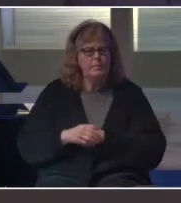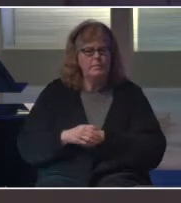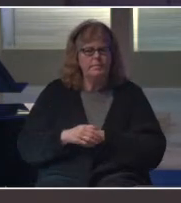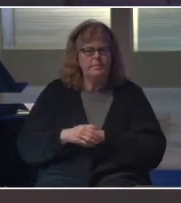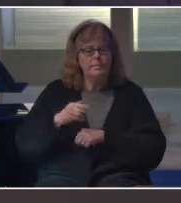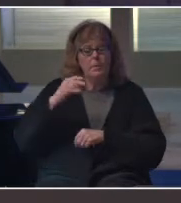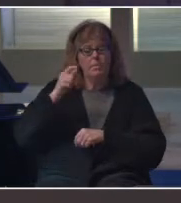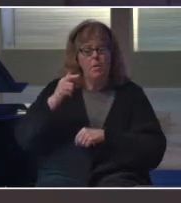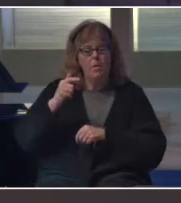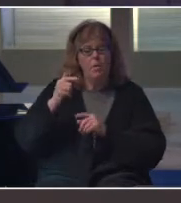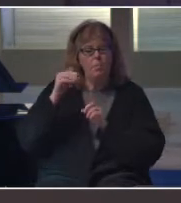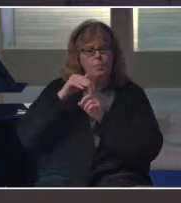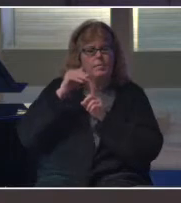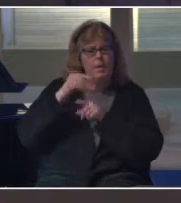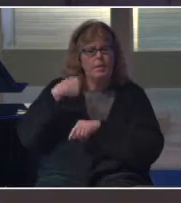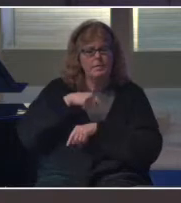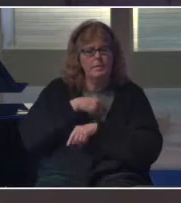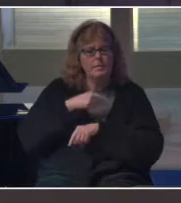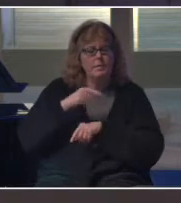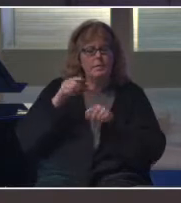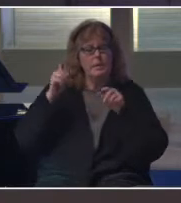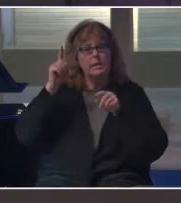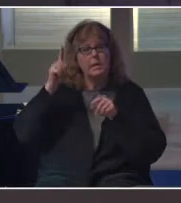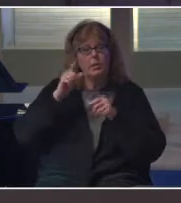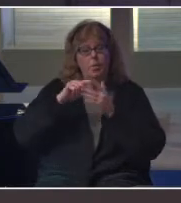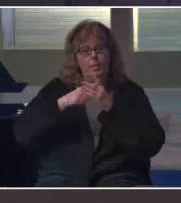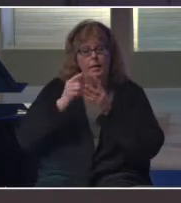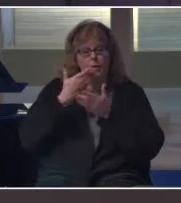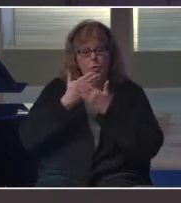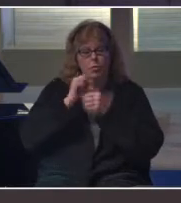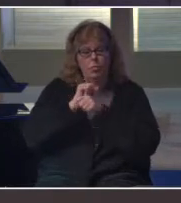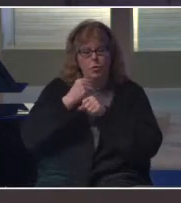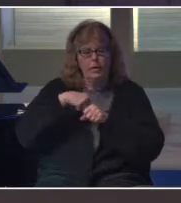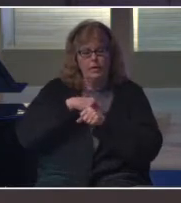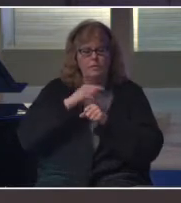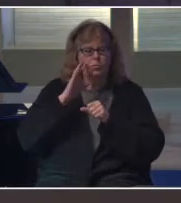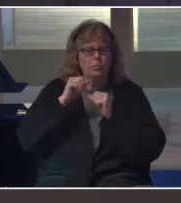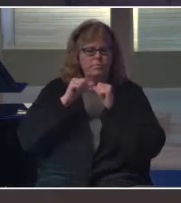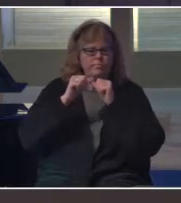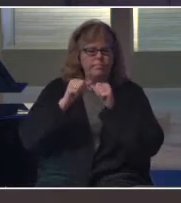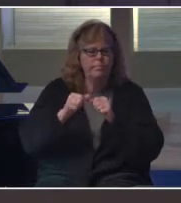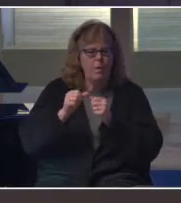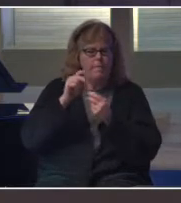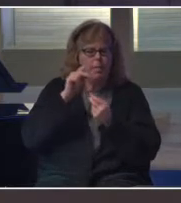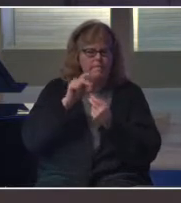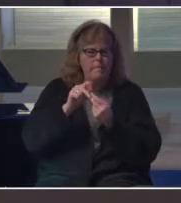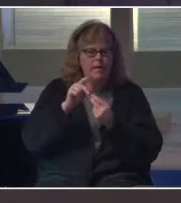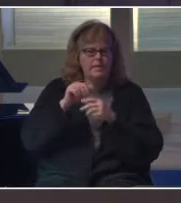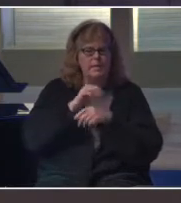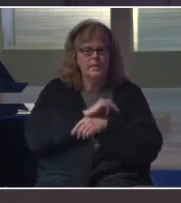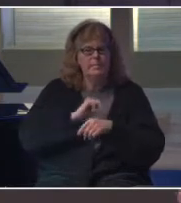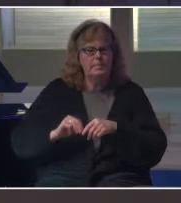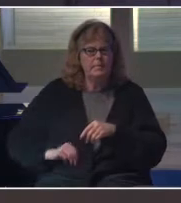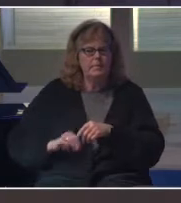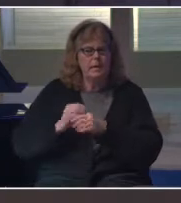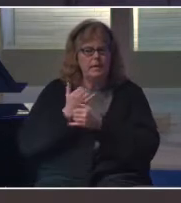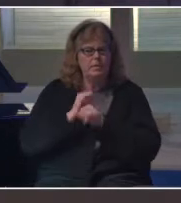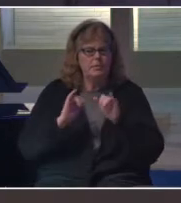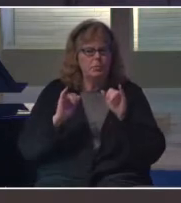Paul reminds us, he who began a good work in us will continue and perfect it in Messiah